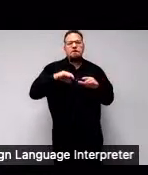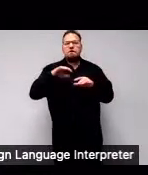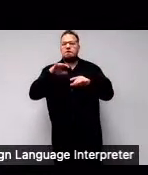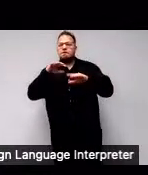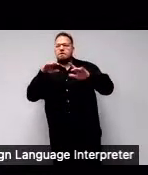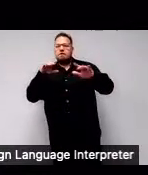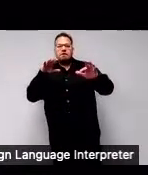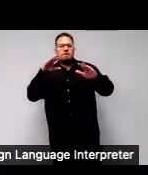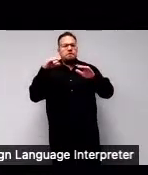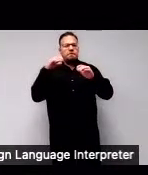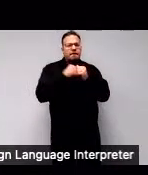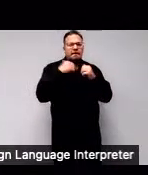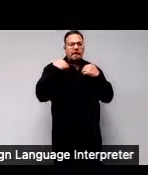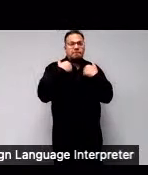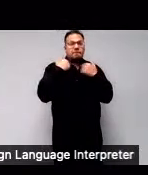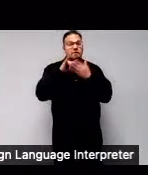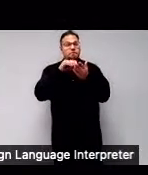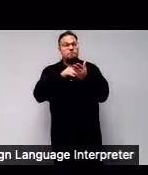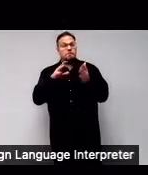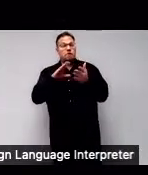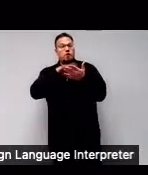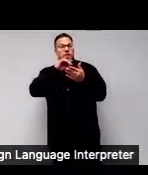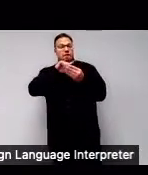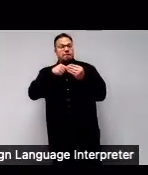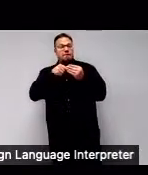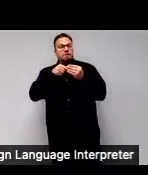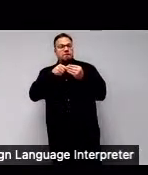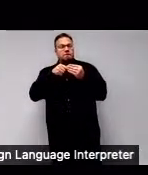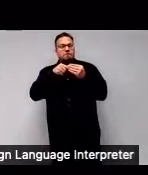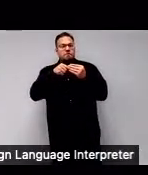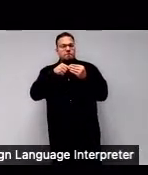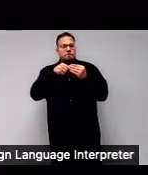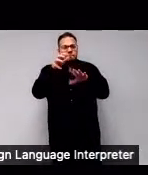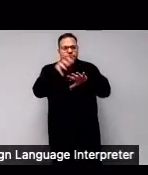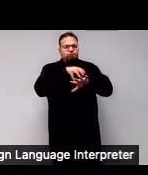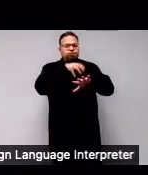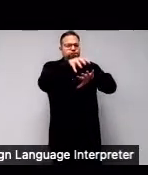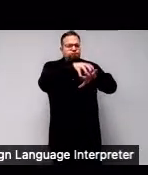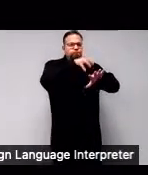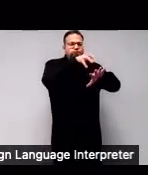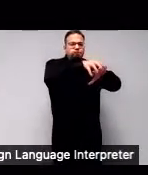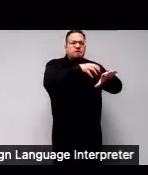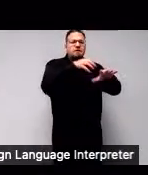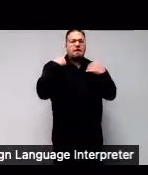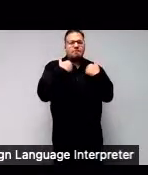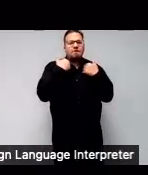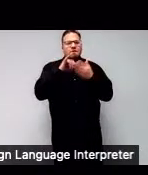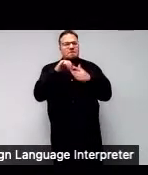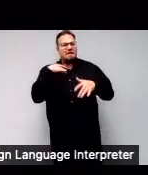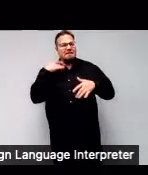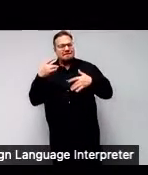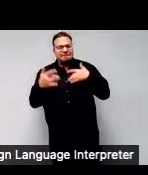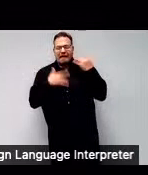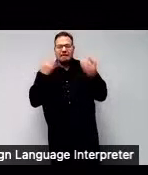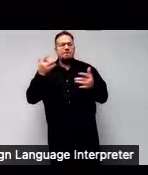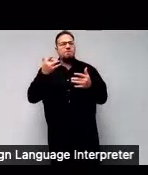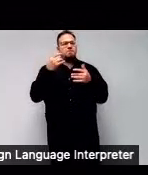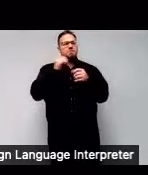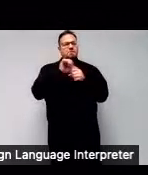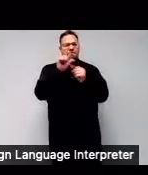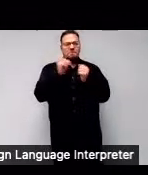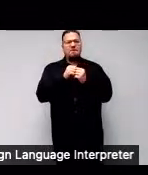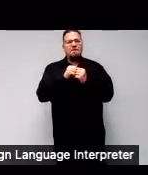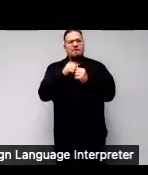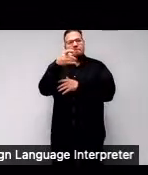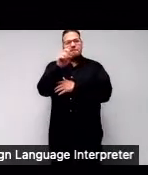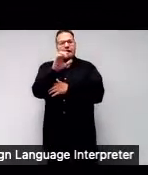is a student who was learning grooming, grooming of animals. And so that was really exciting when we started working with Petco to be